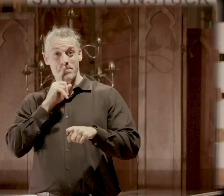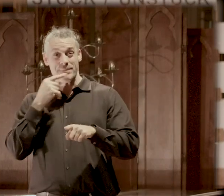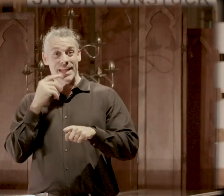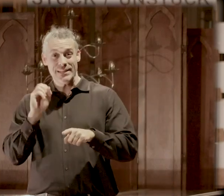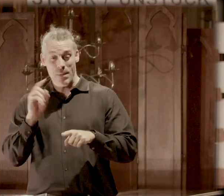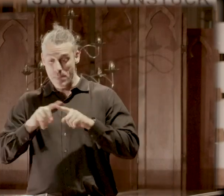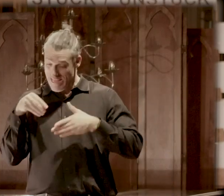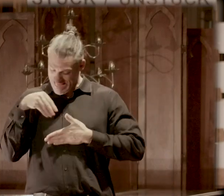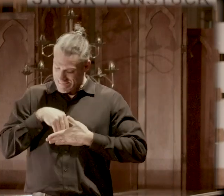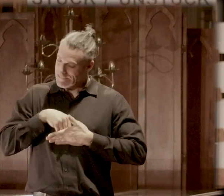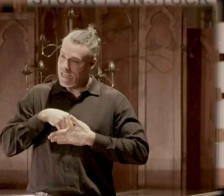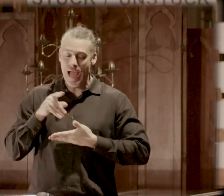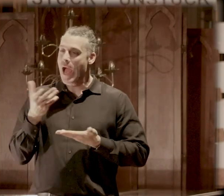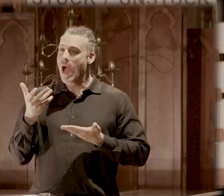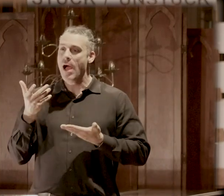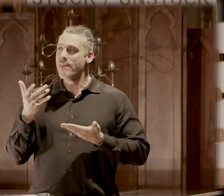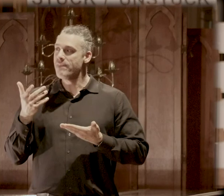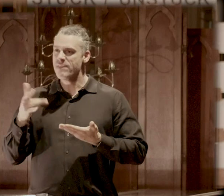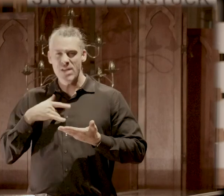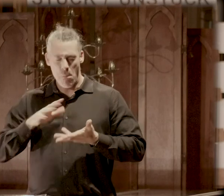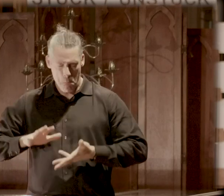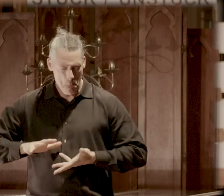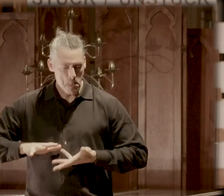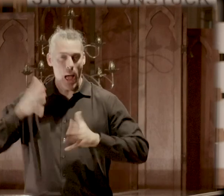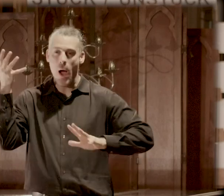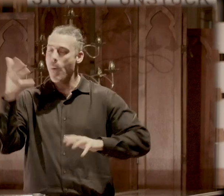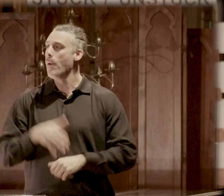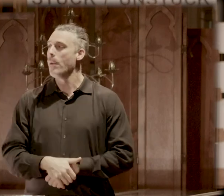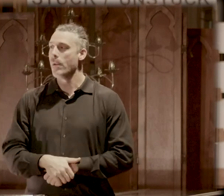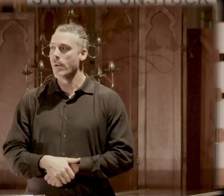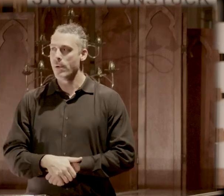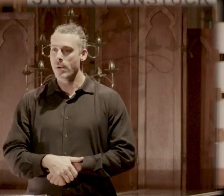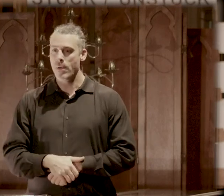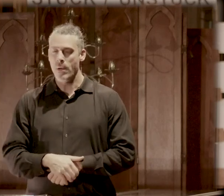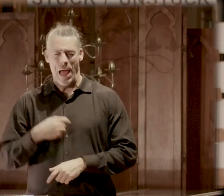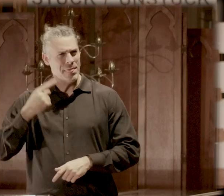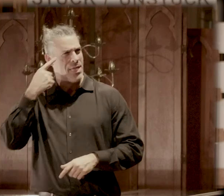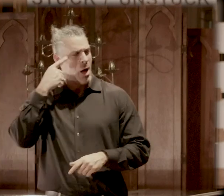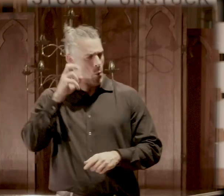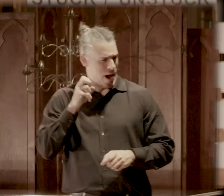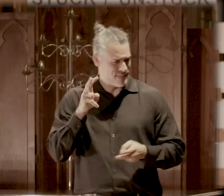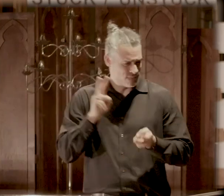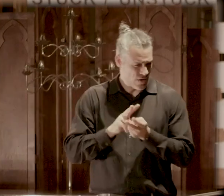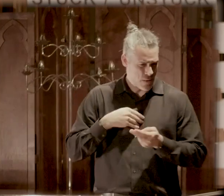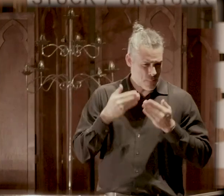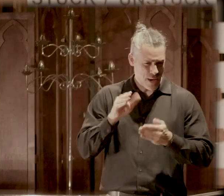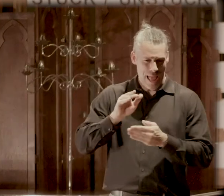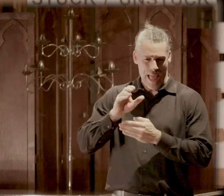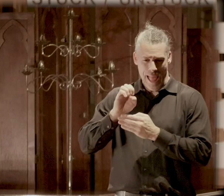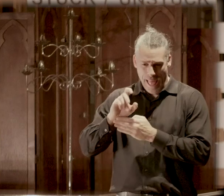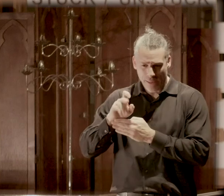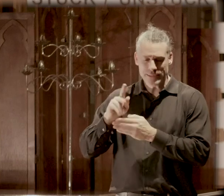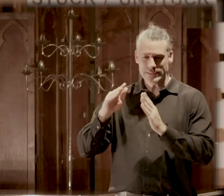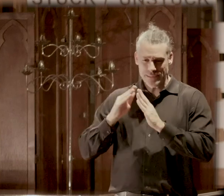On the inside, I was completely raging. Why the fuck are you taking me to Elk City? Why would